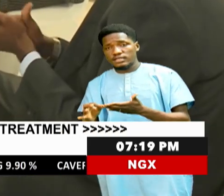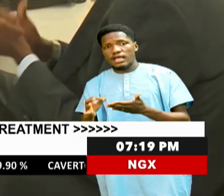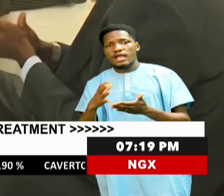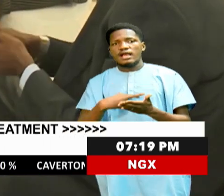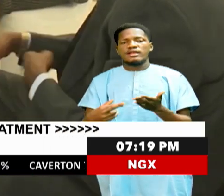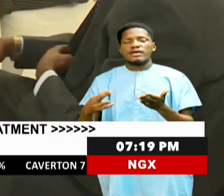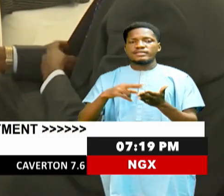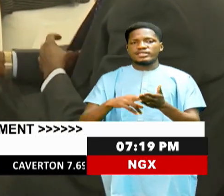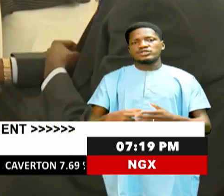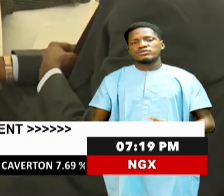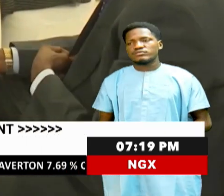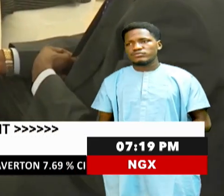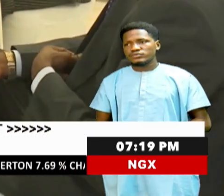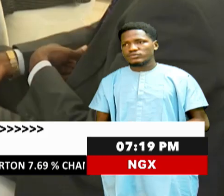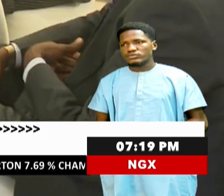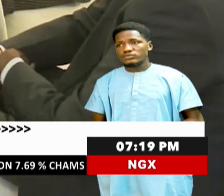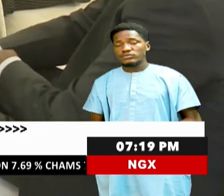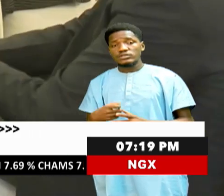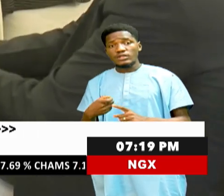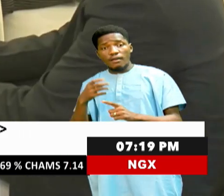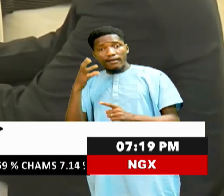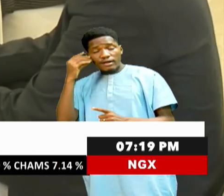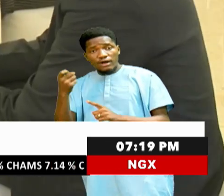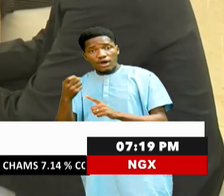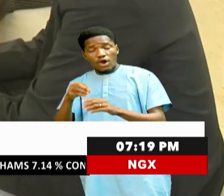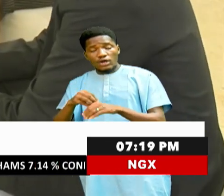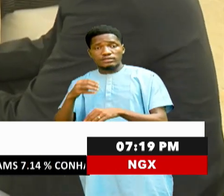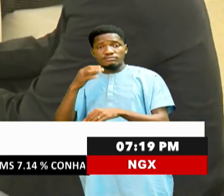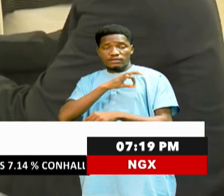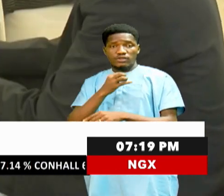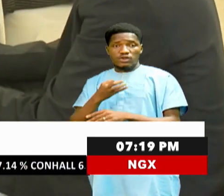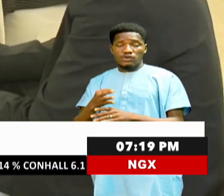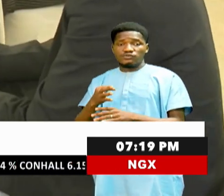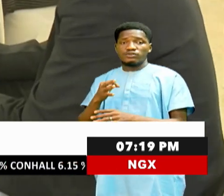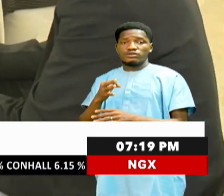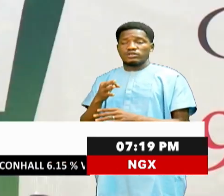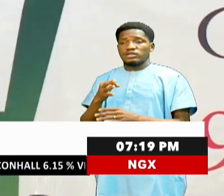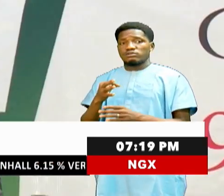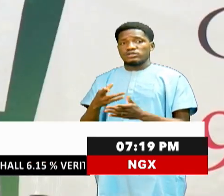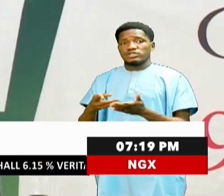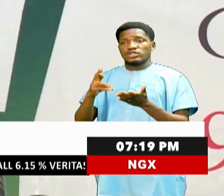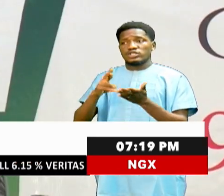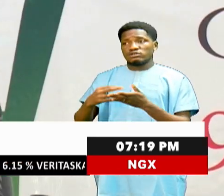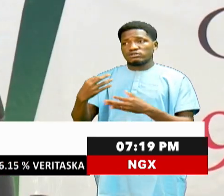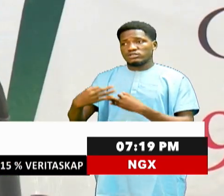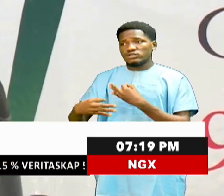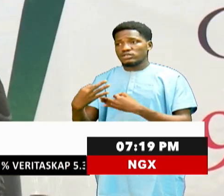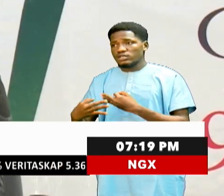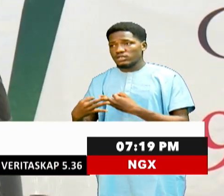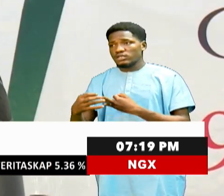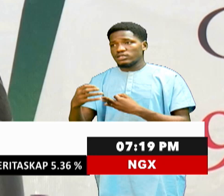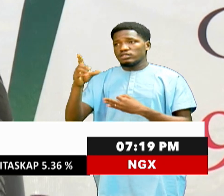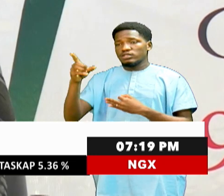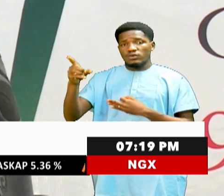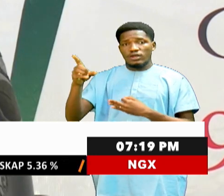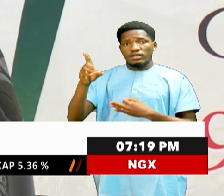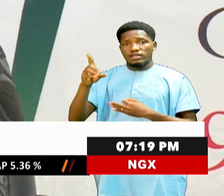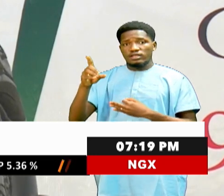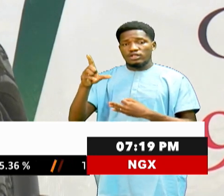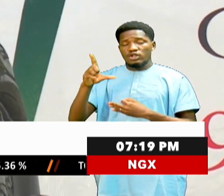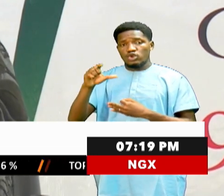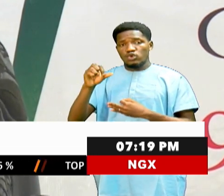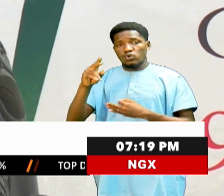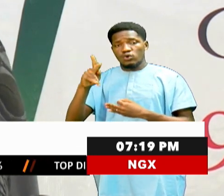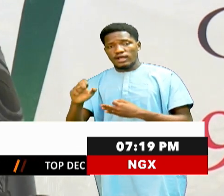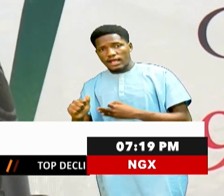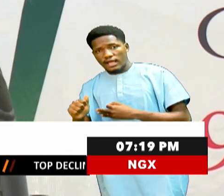from his experience on the benefits of restorative justice to promoting communal friendship, Detsu of Kwali in Abuja, Luka Yedo,